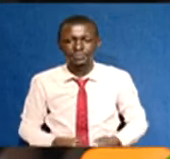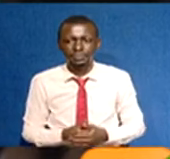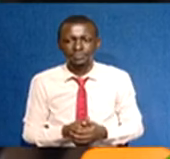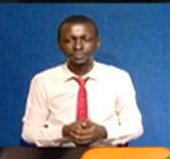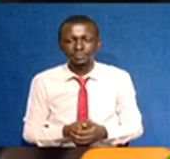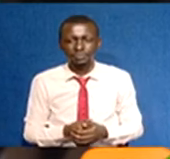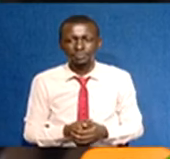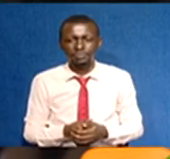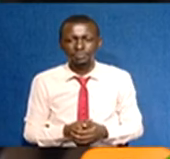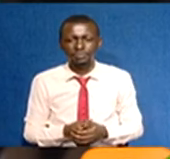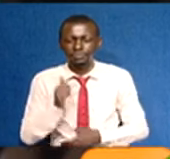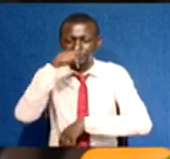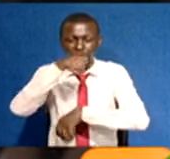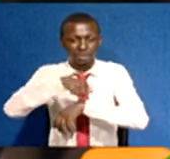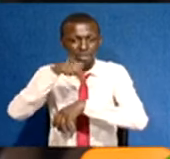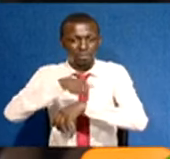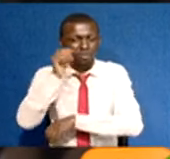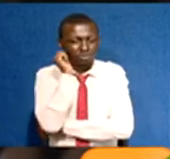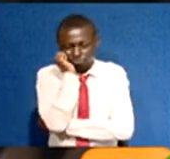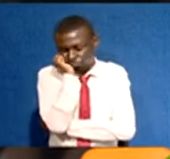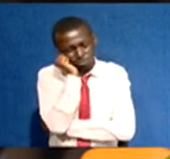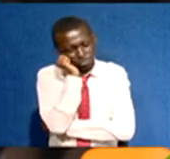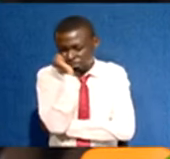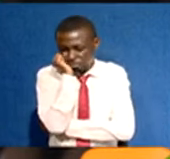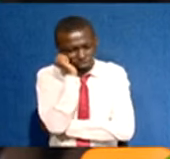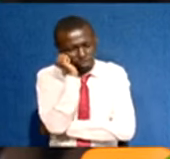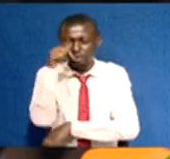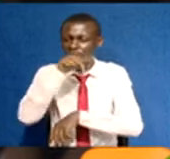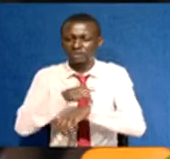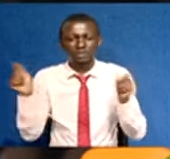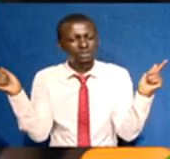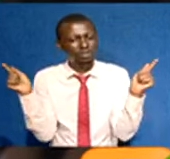The grieving period is merely a chapter